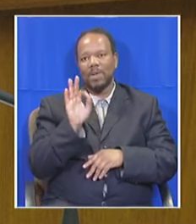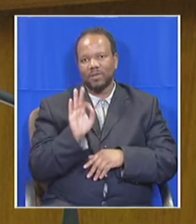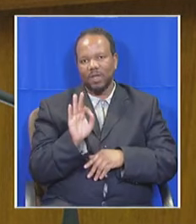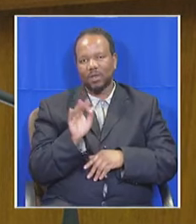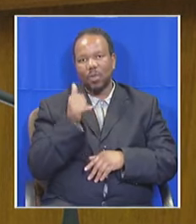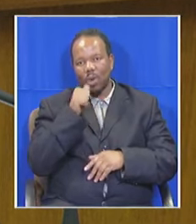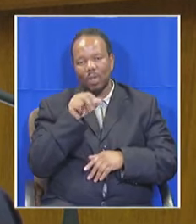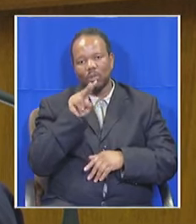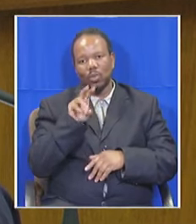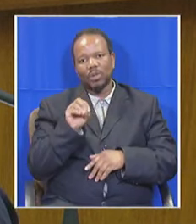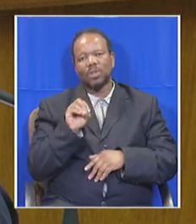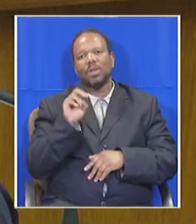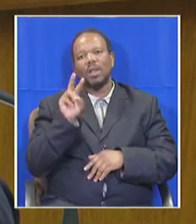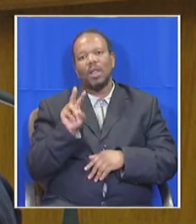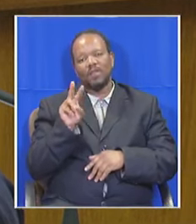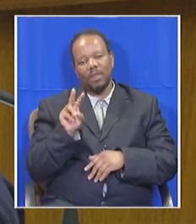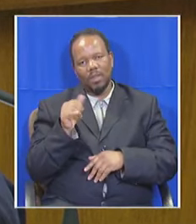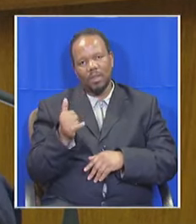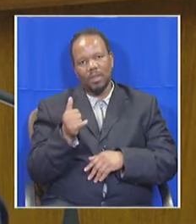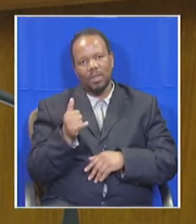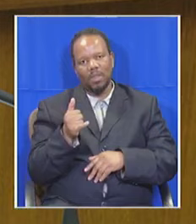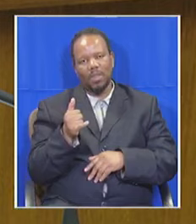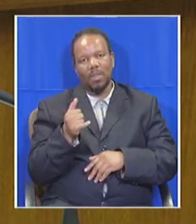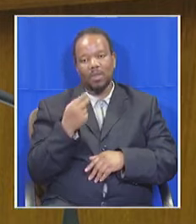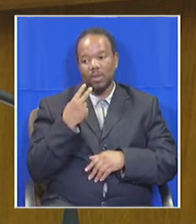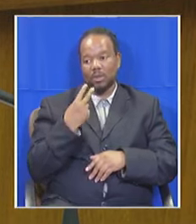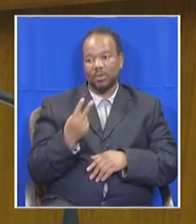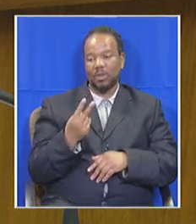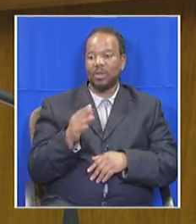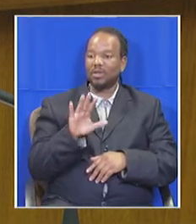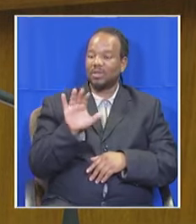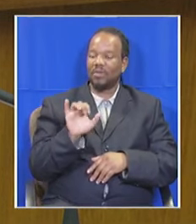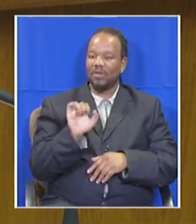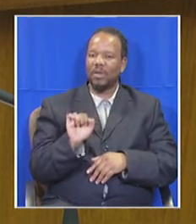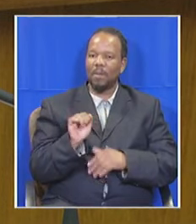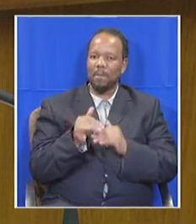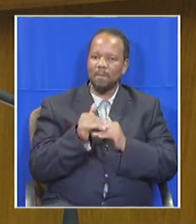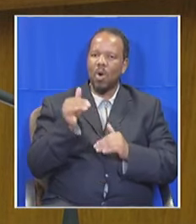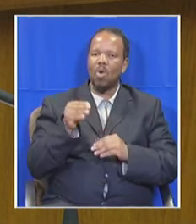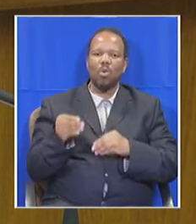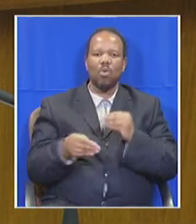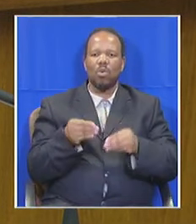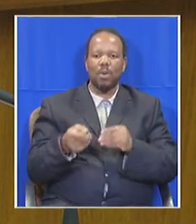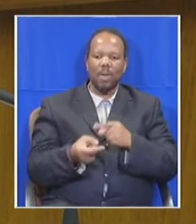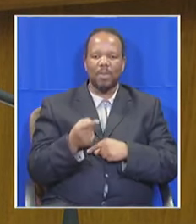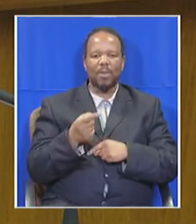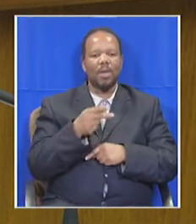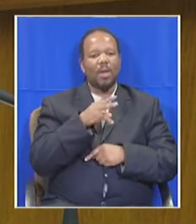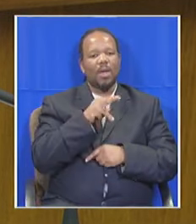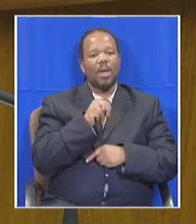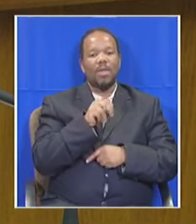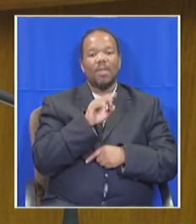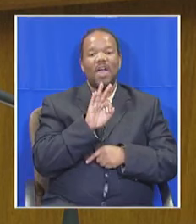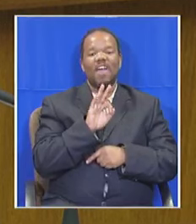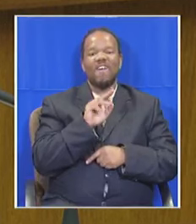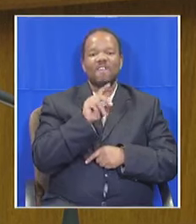suggests that South Africa is perceived to be a generally corrupt country. The NFP welcomes any measures